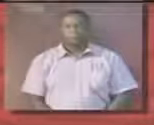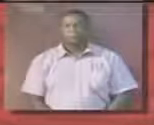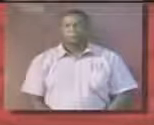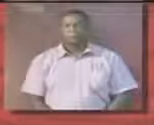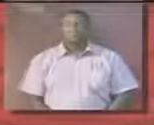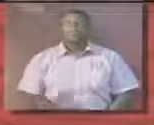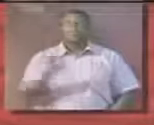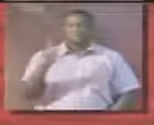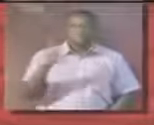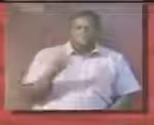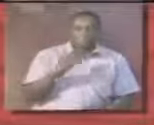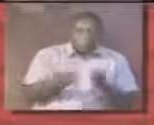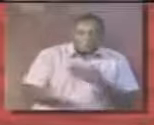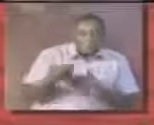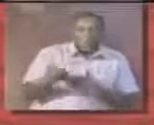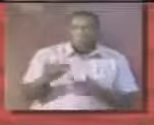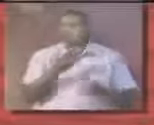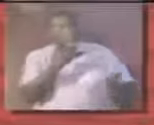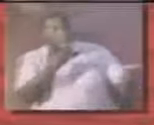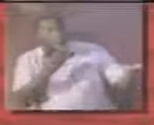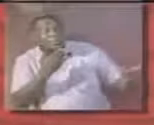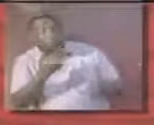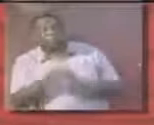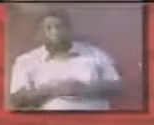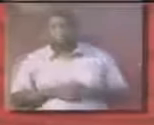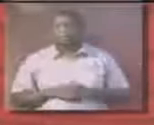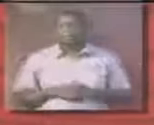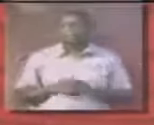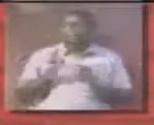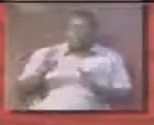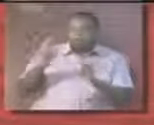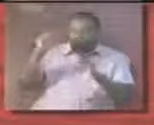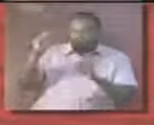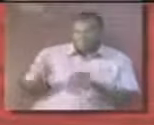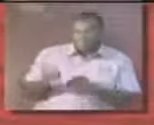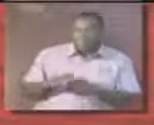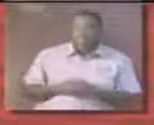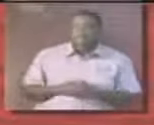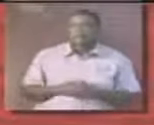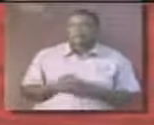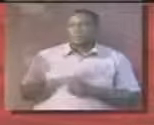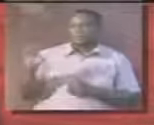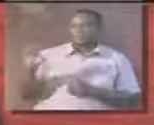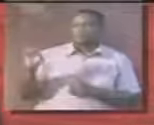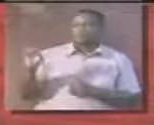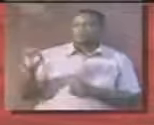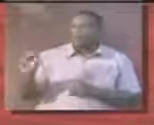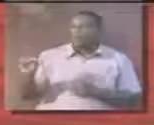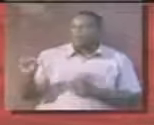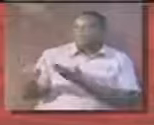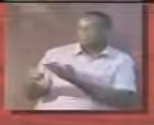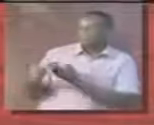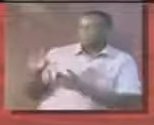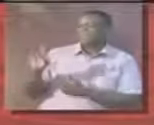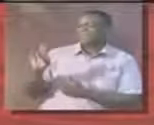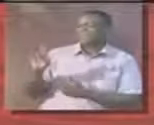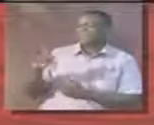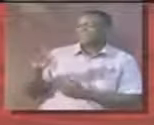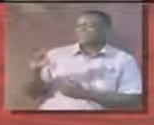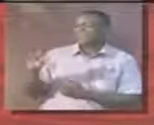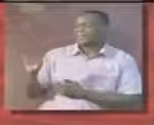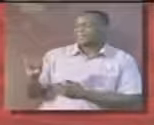Okay, good morning. Thank you very much, Ms. Alcantara, Honorable Minister, Chief Medical Officer, and of course my colleague, Dr.